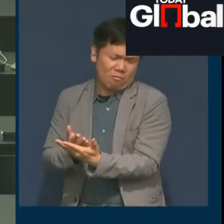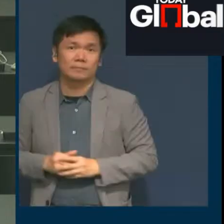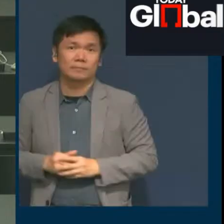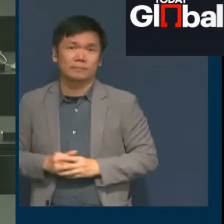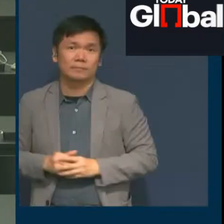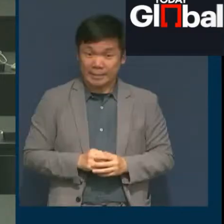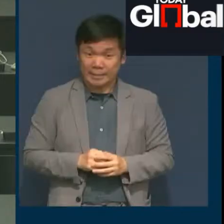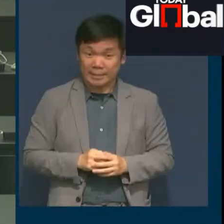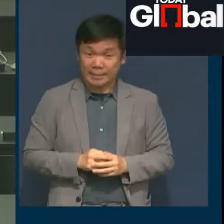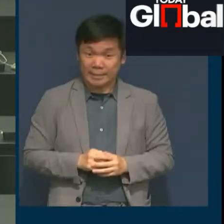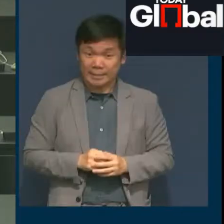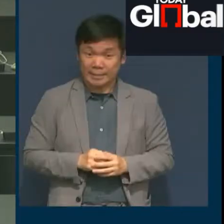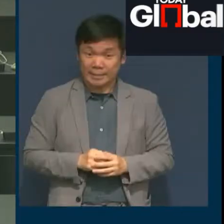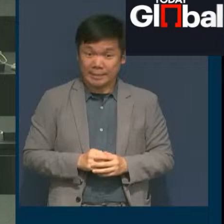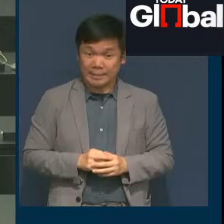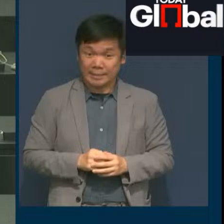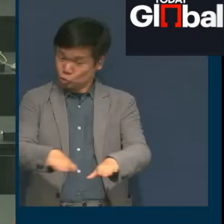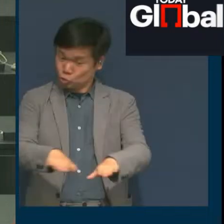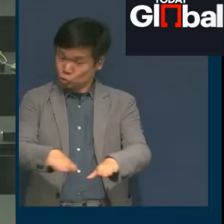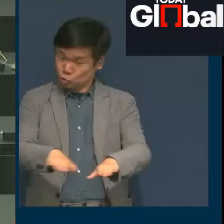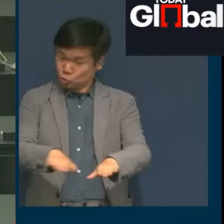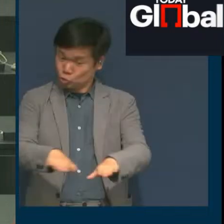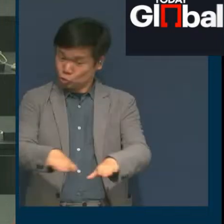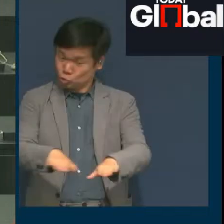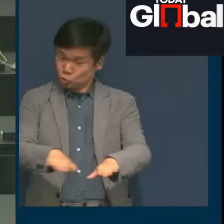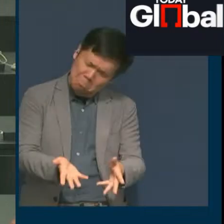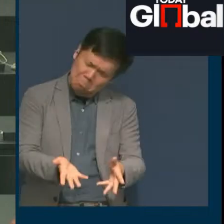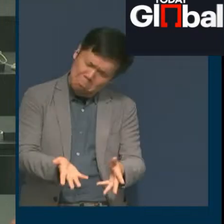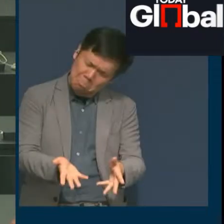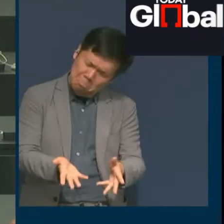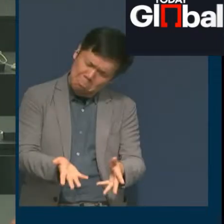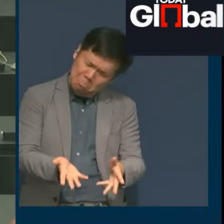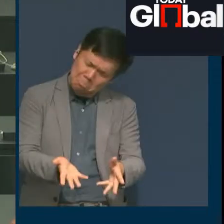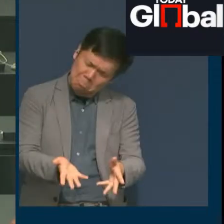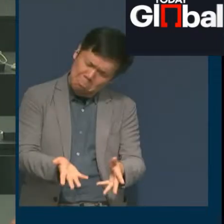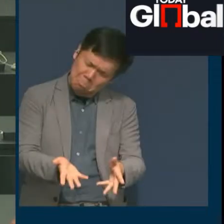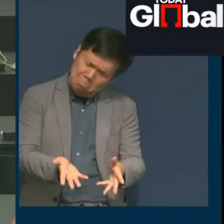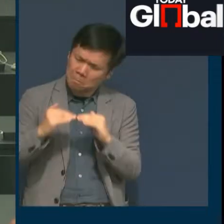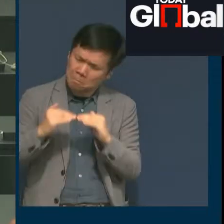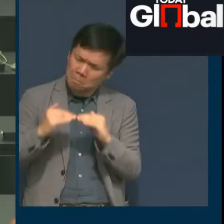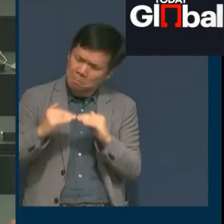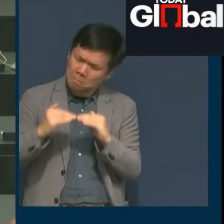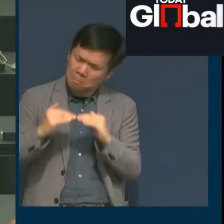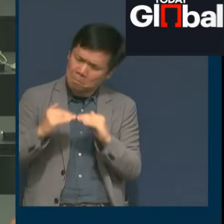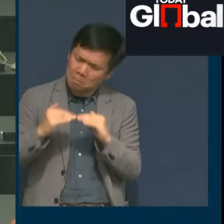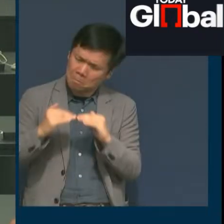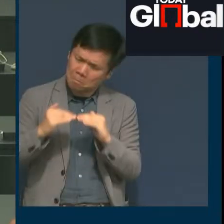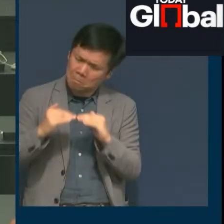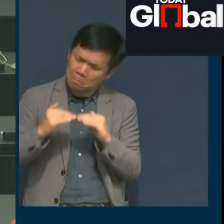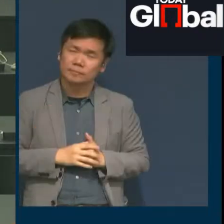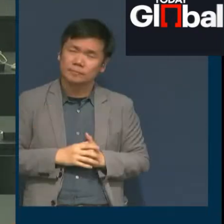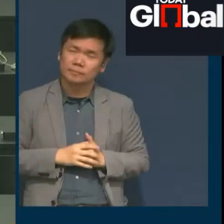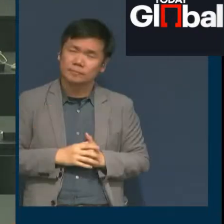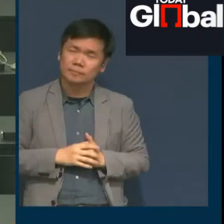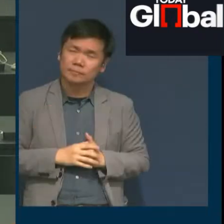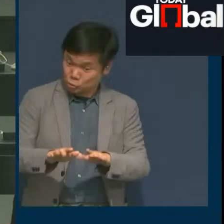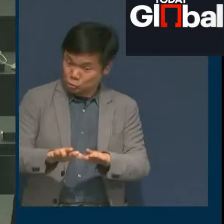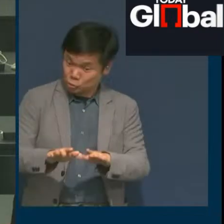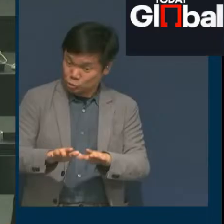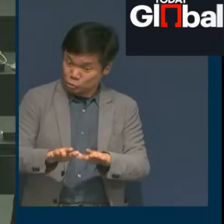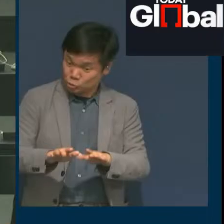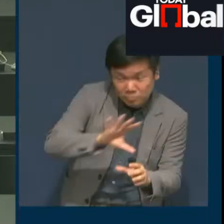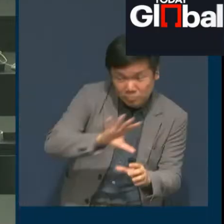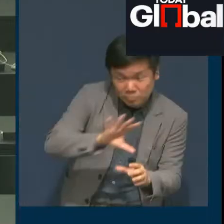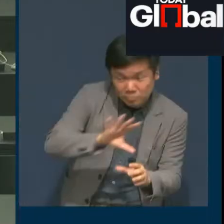inclusive education, and this also includes children with disabilities in